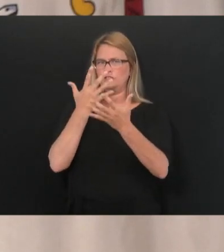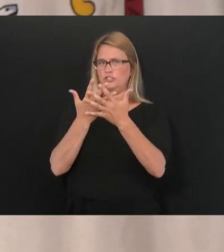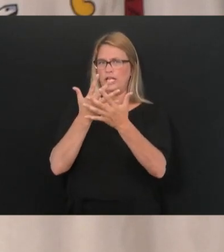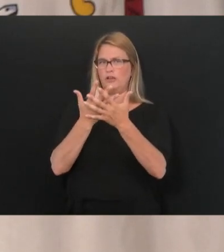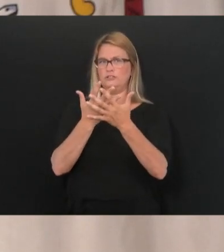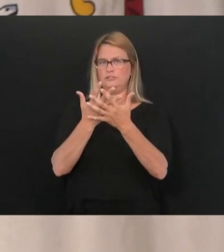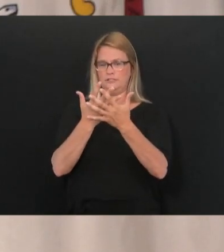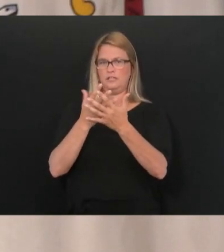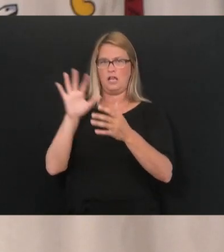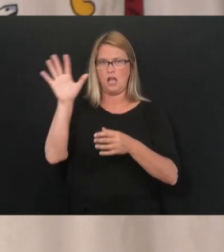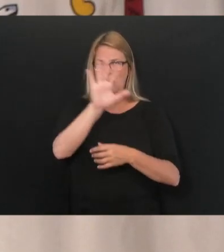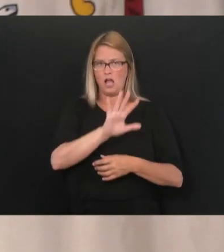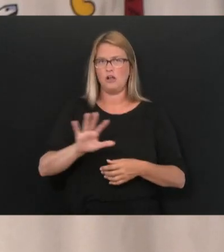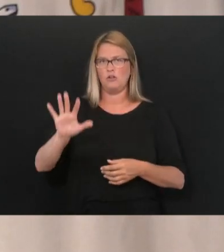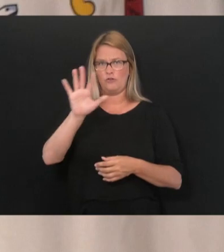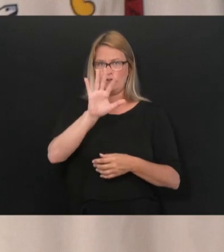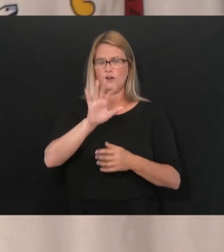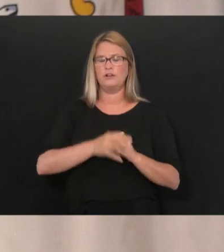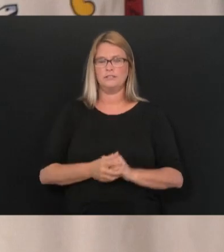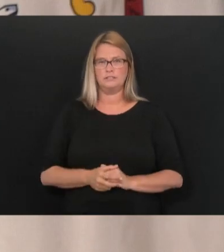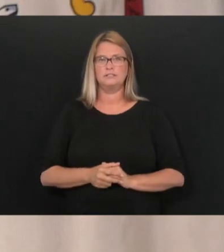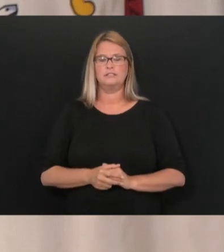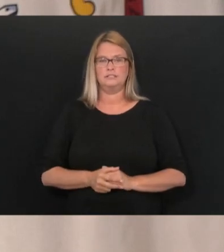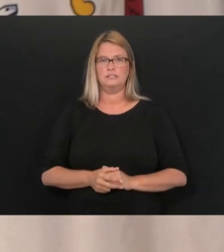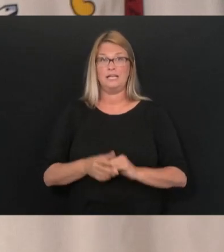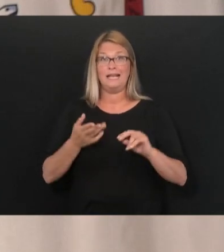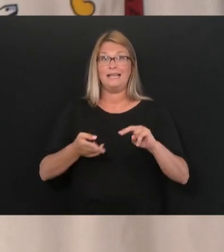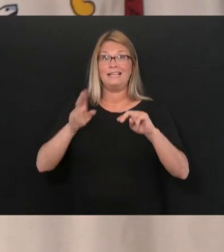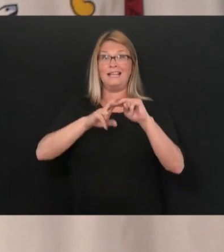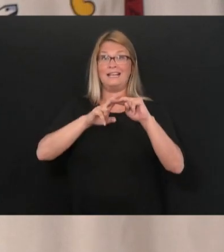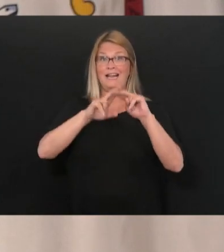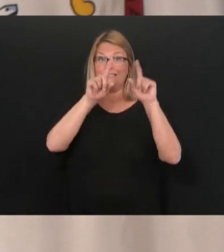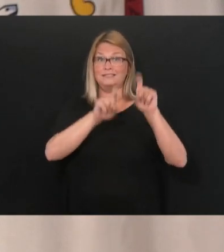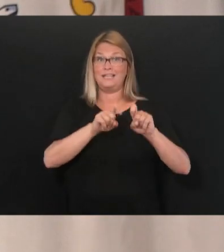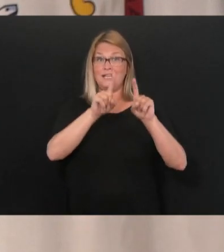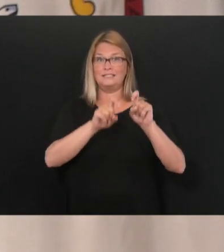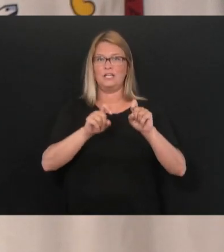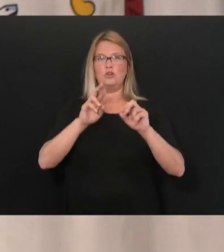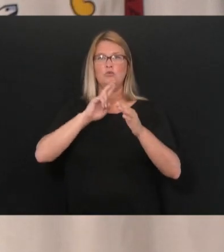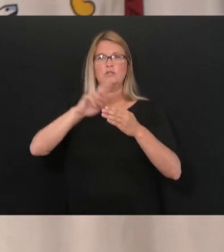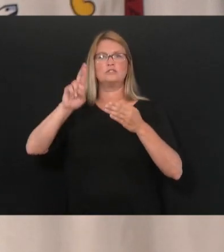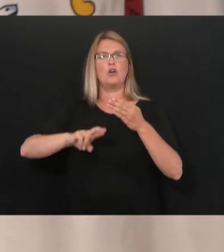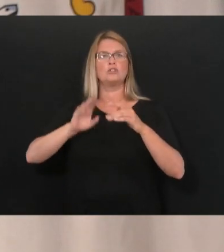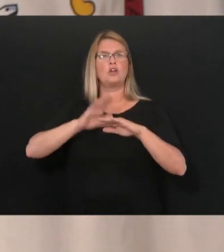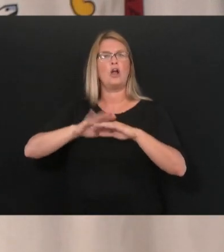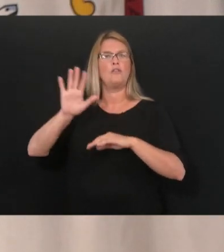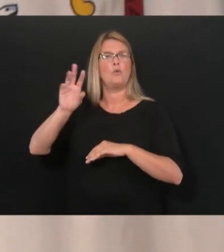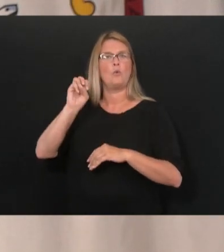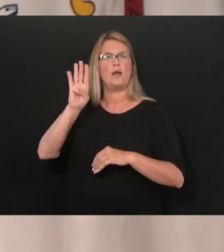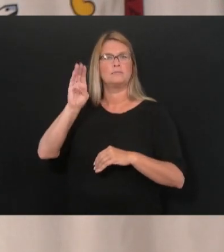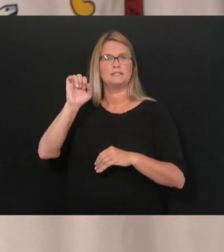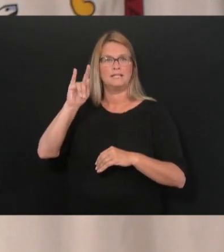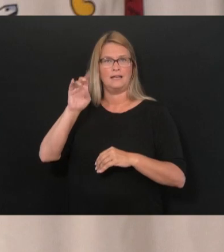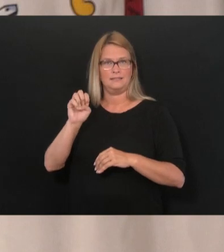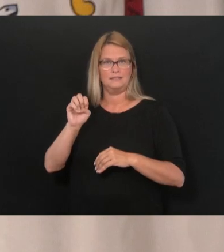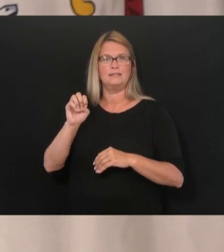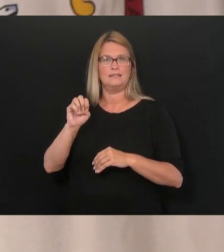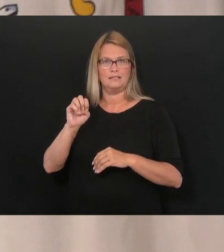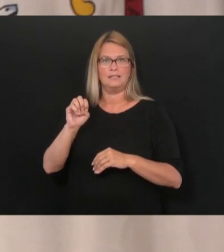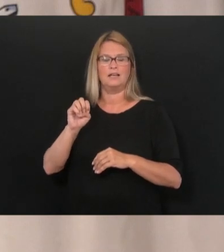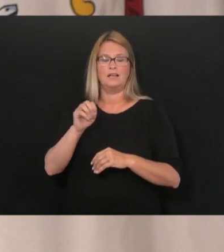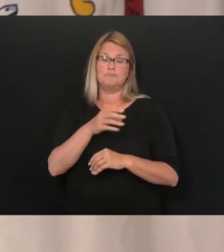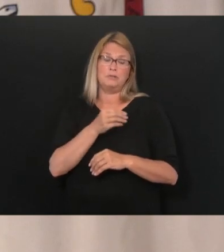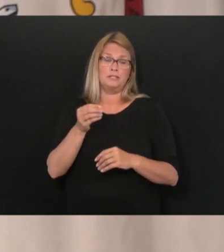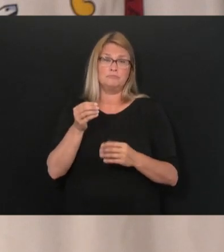prisons, beyond that. The enhanced testing results are posted on the website, and like I